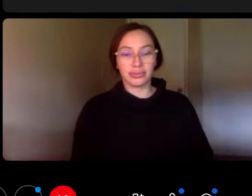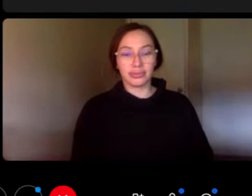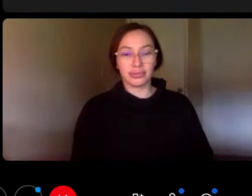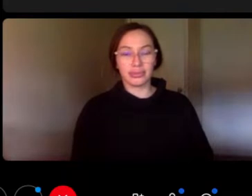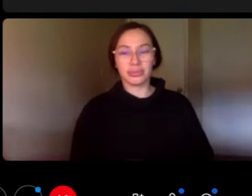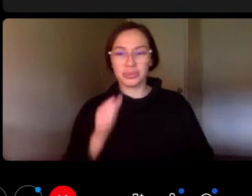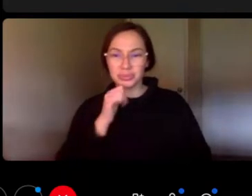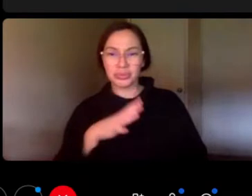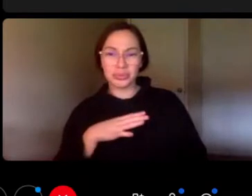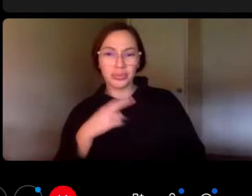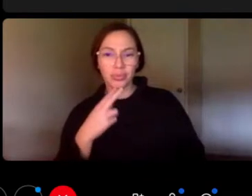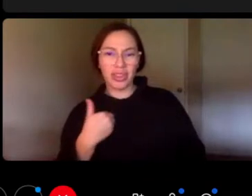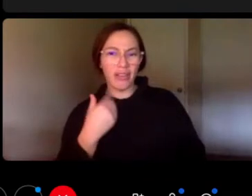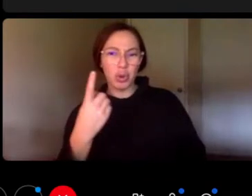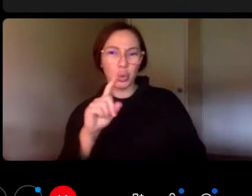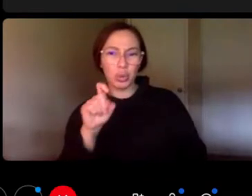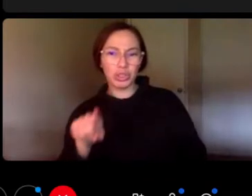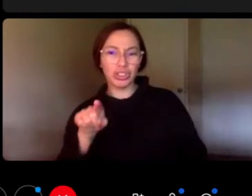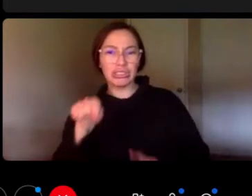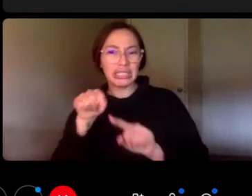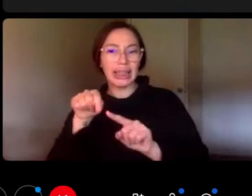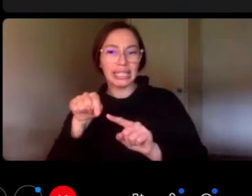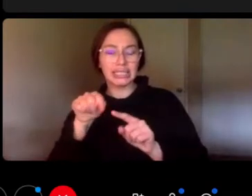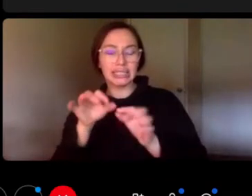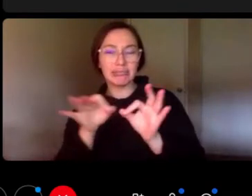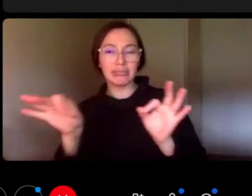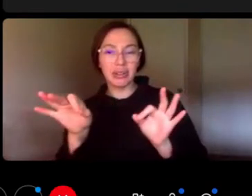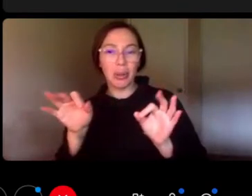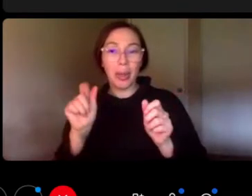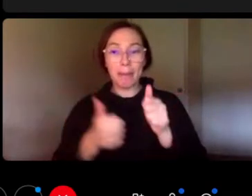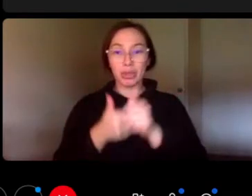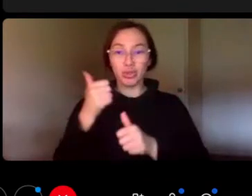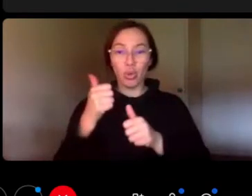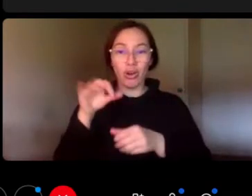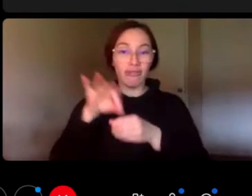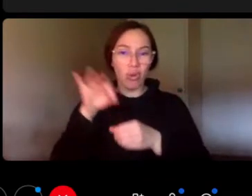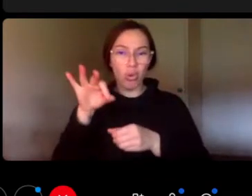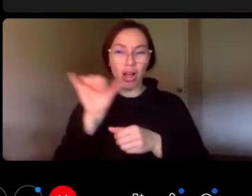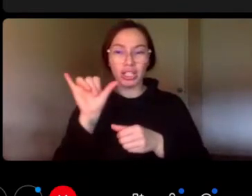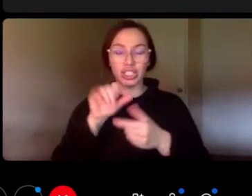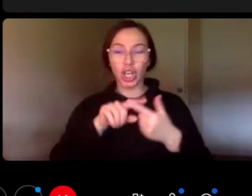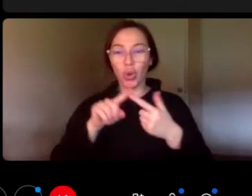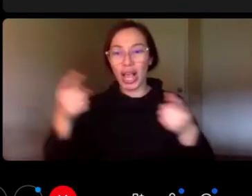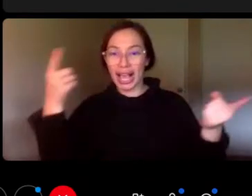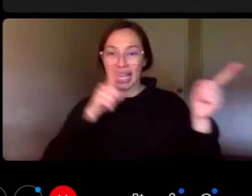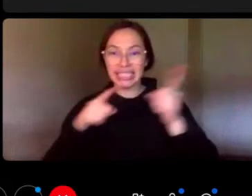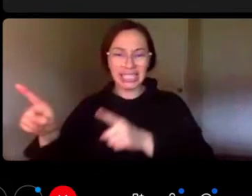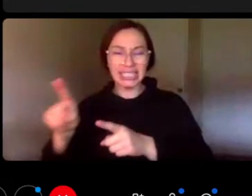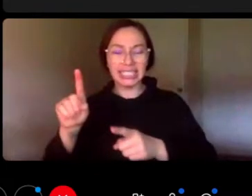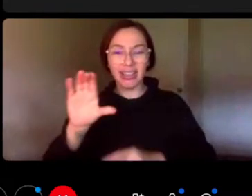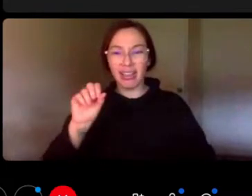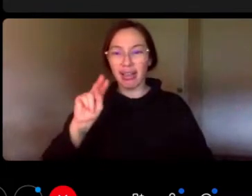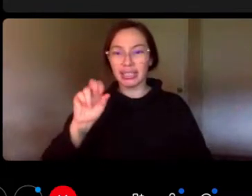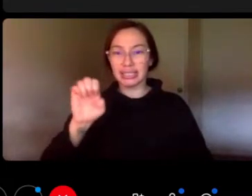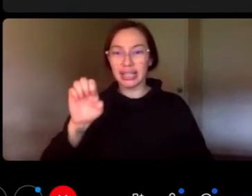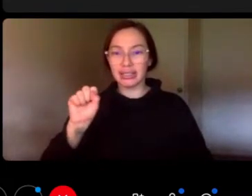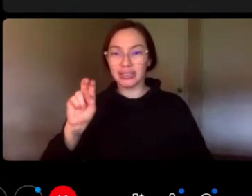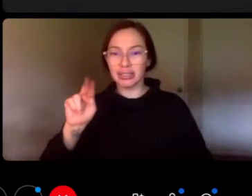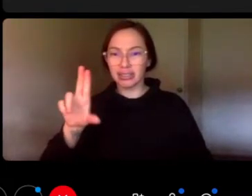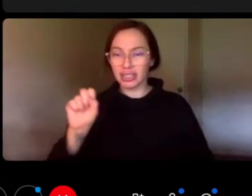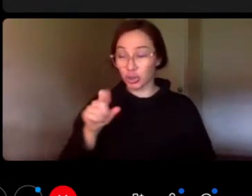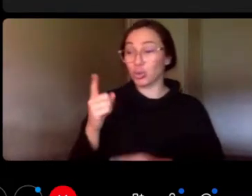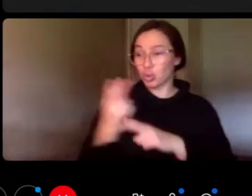I have a question regarding this one here. There's a majority vote and there's also consensus. So but you use it for